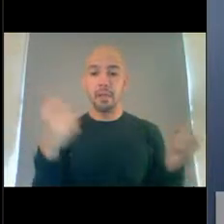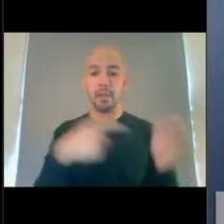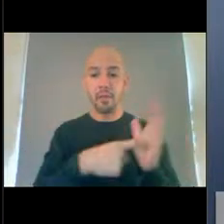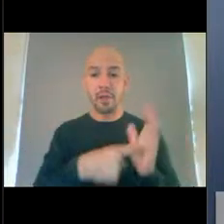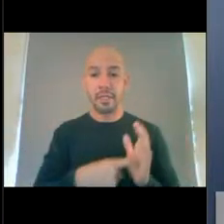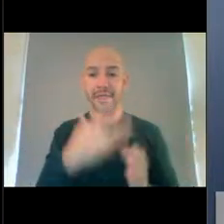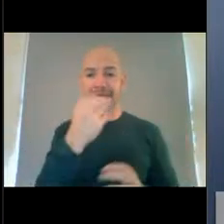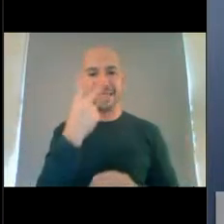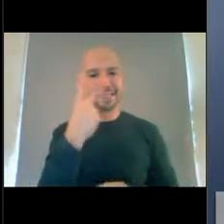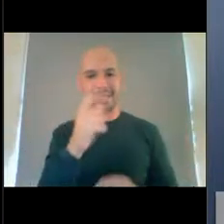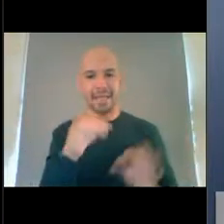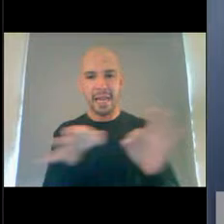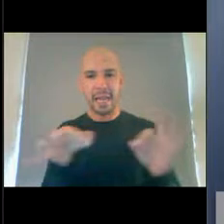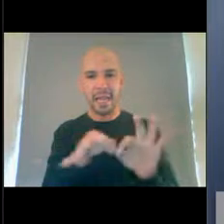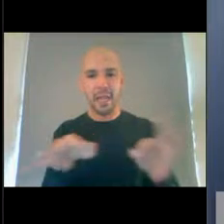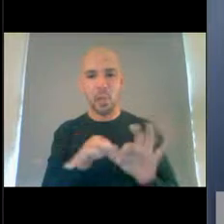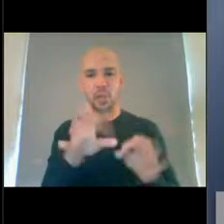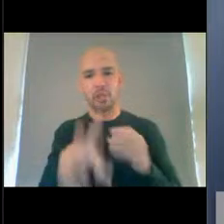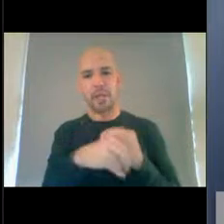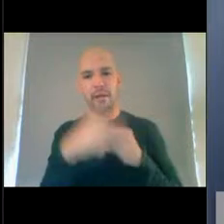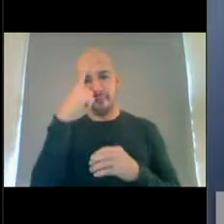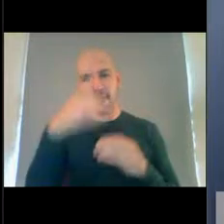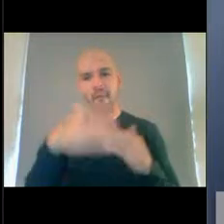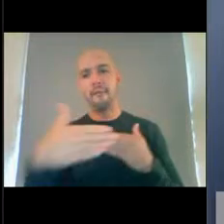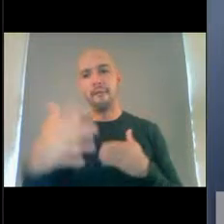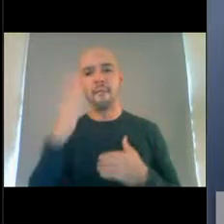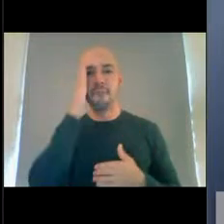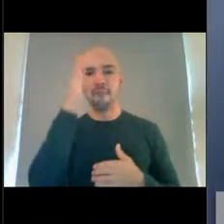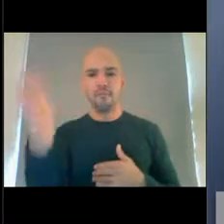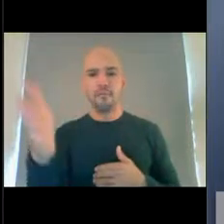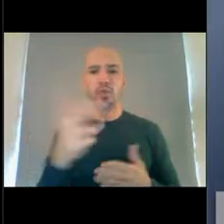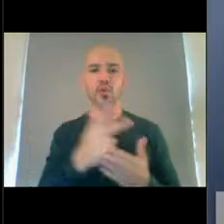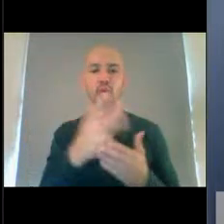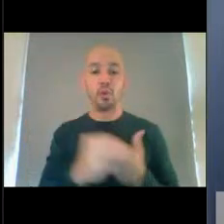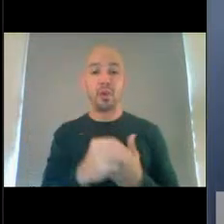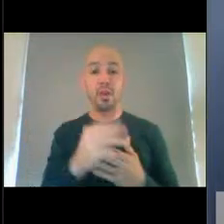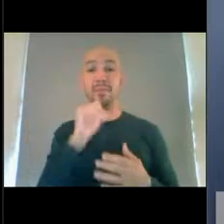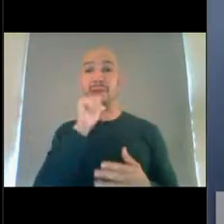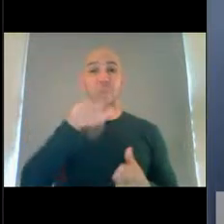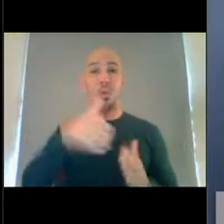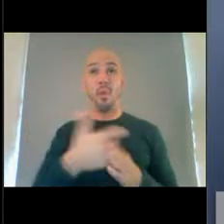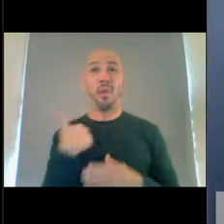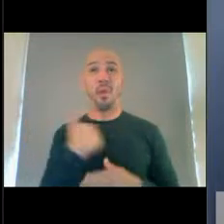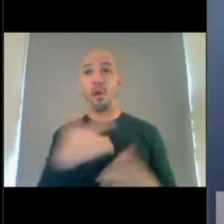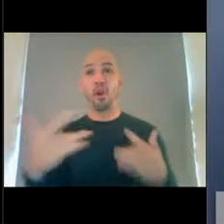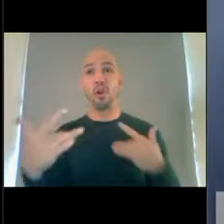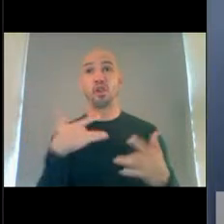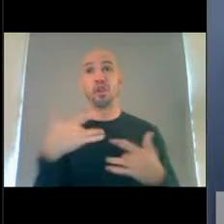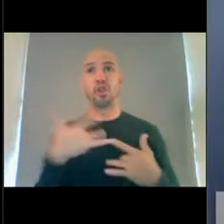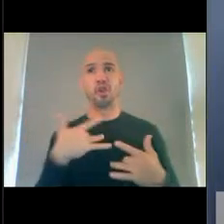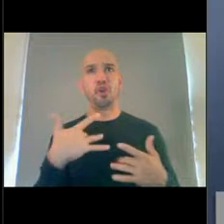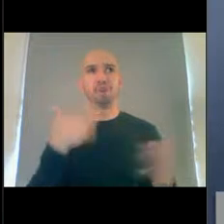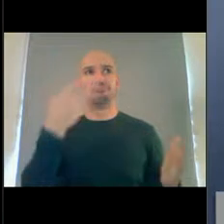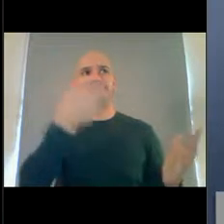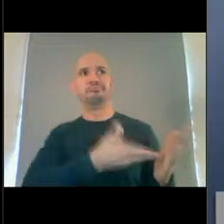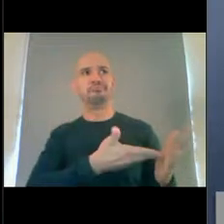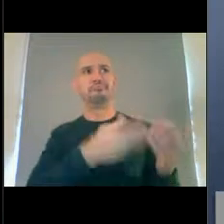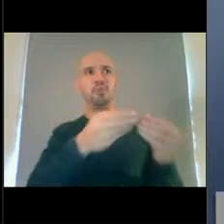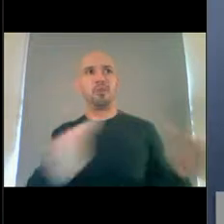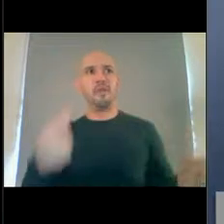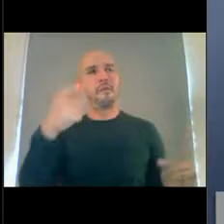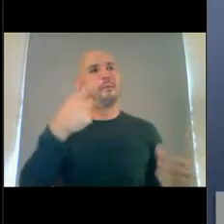the other sb1 funding programs however not all of our concerns were addressed in the final version of the guidelines the letter that we